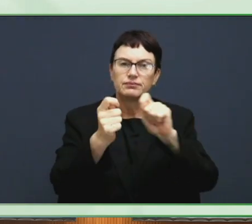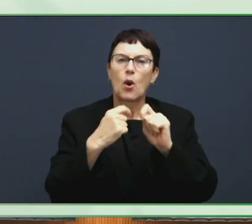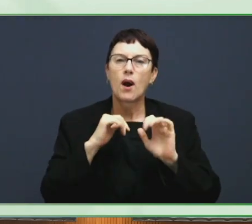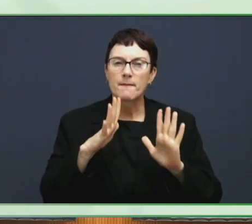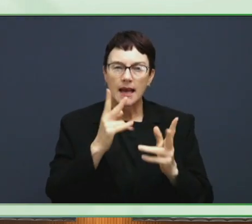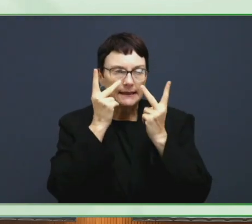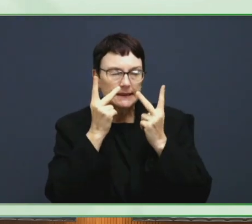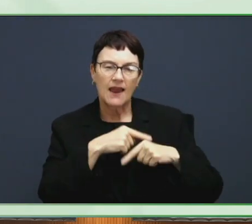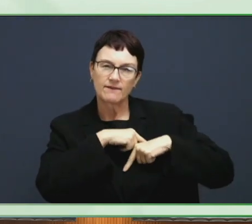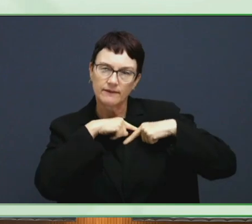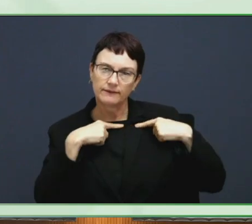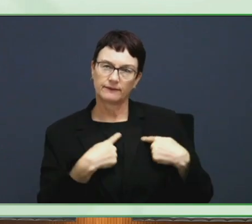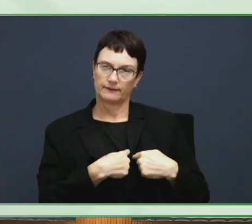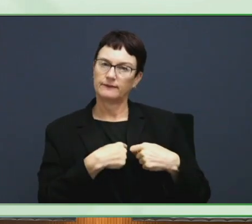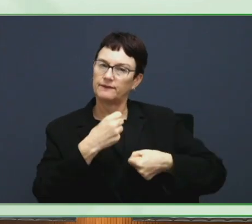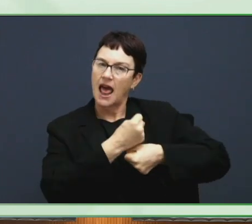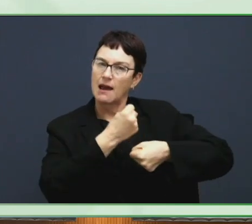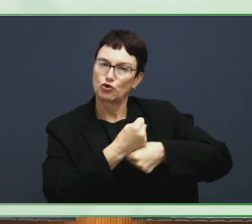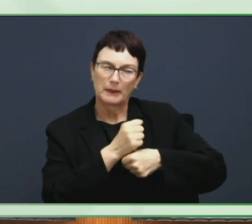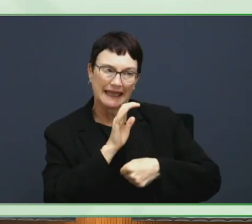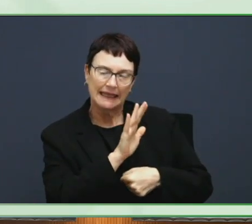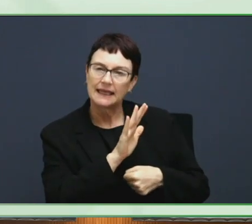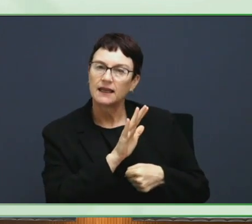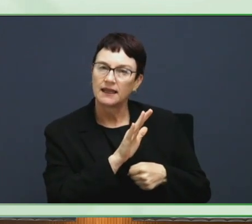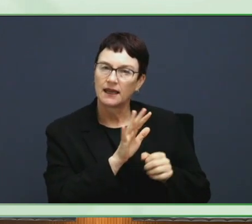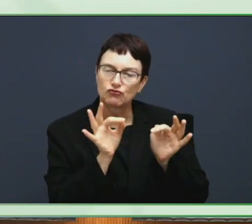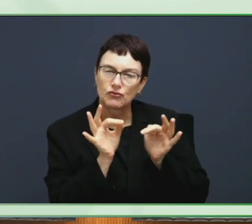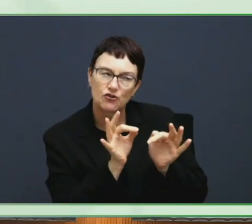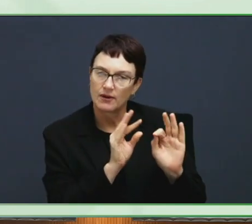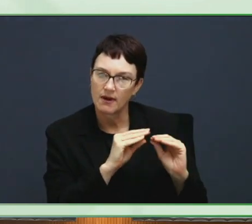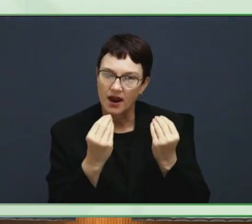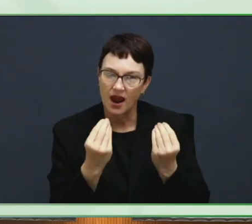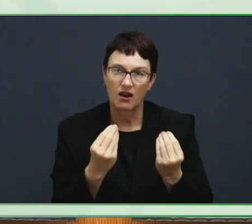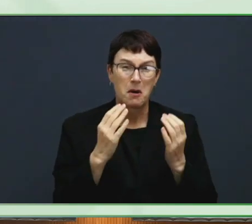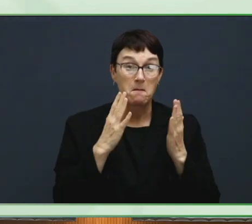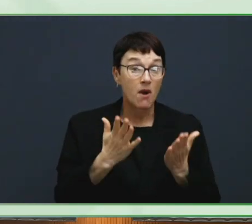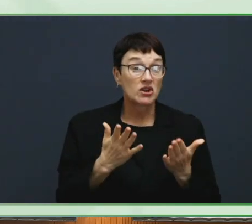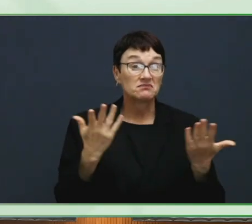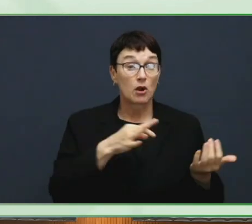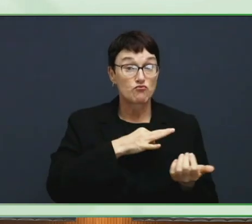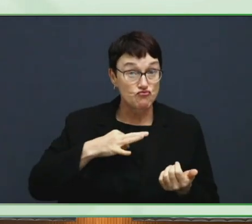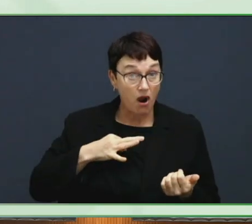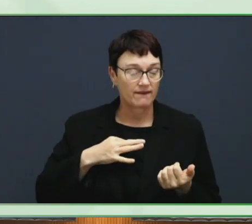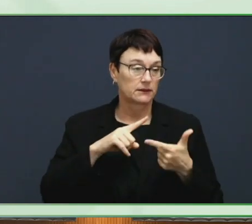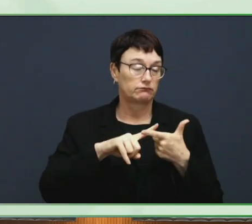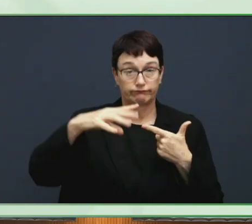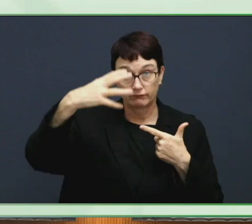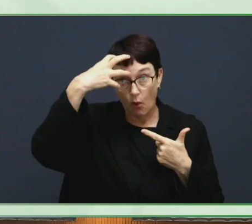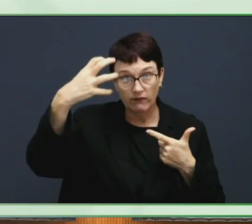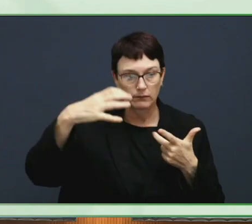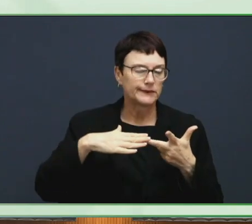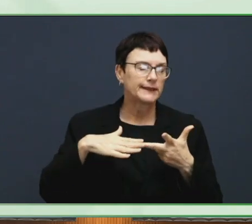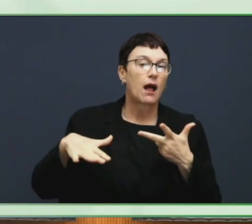By engaging the civil society, the private sector, the local communities, and so that